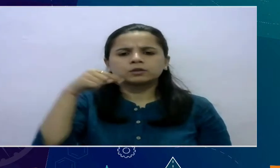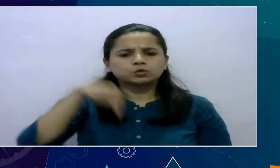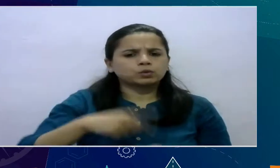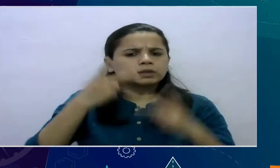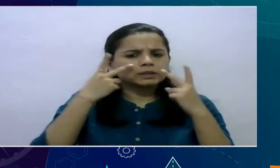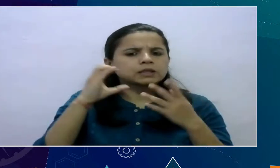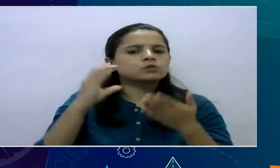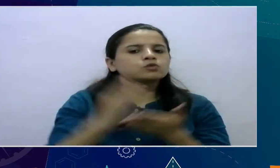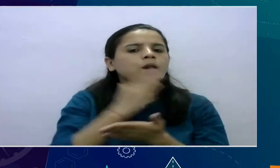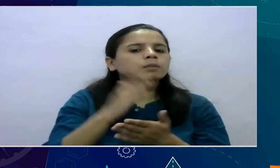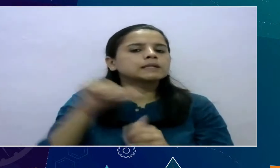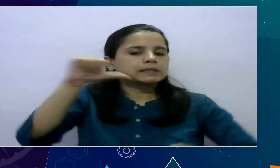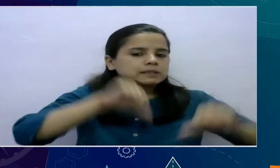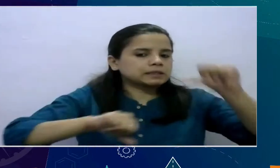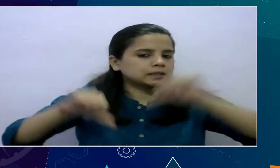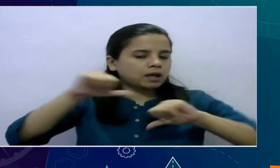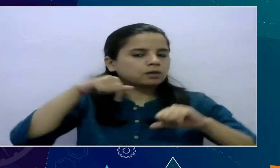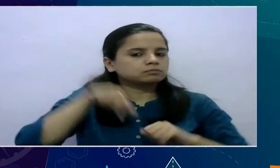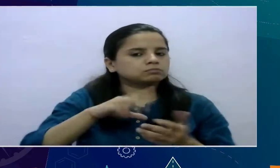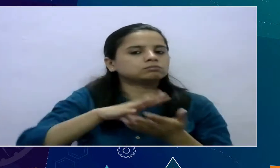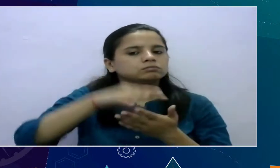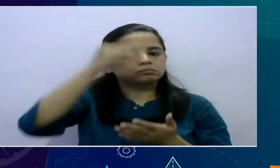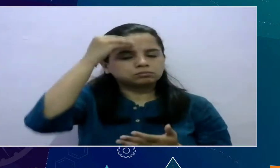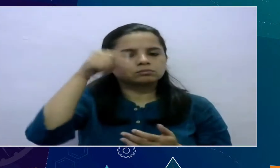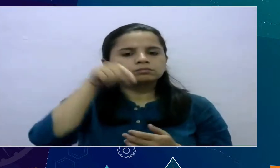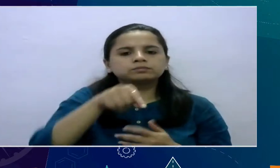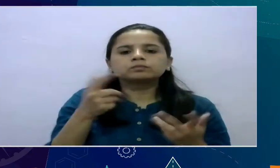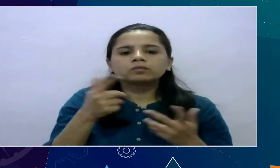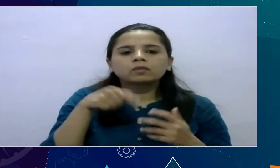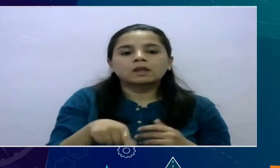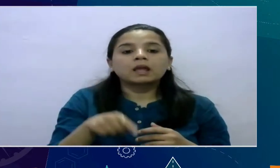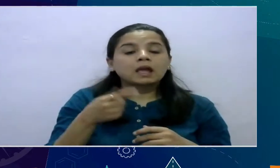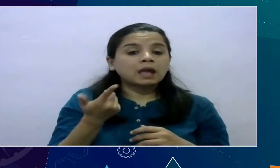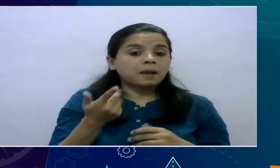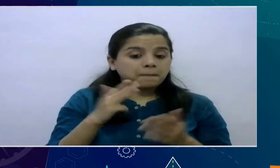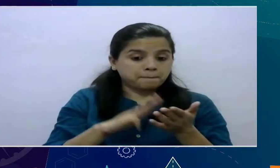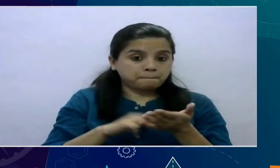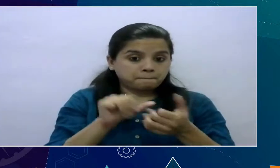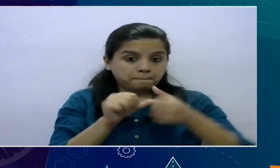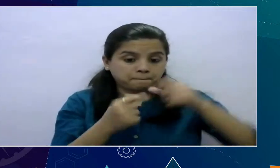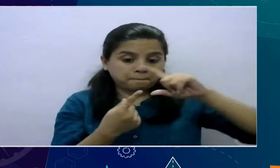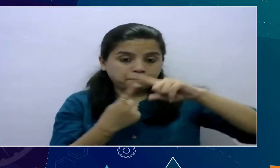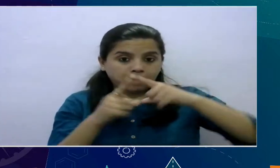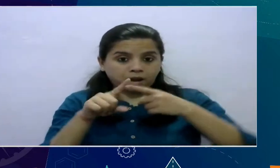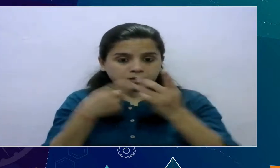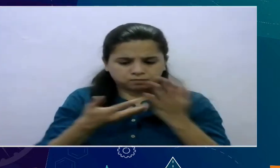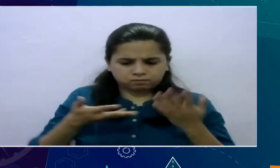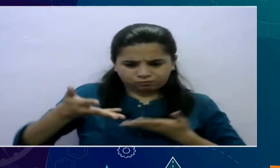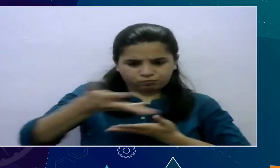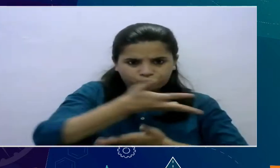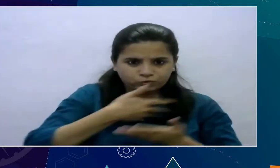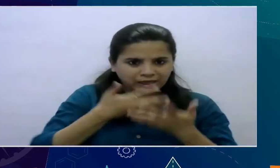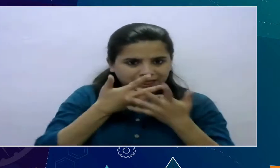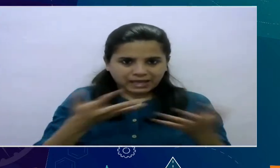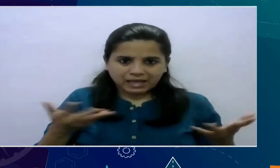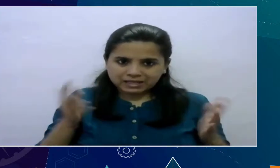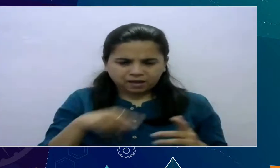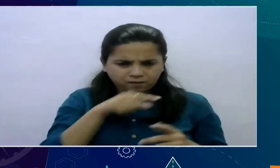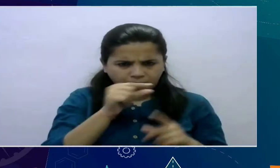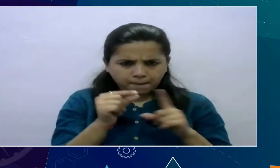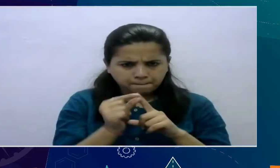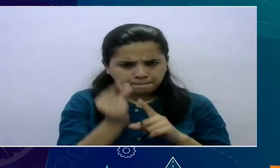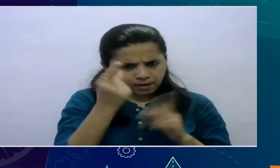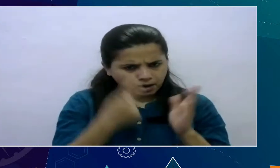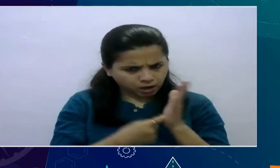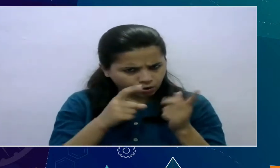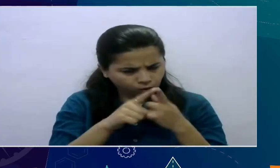chapter from science that is matter around us pure? There is always a question that the things that we see